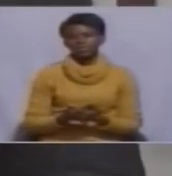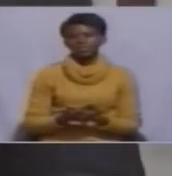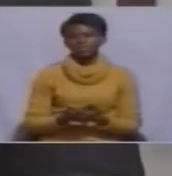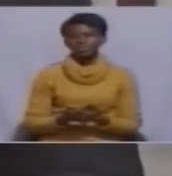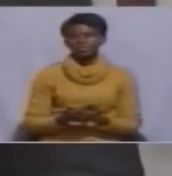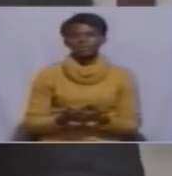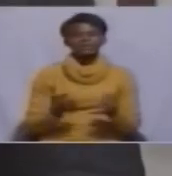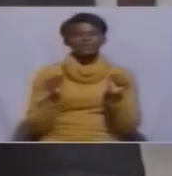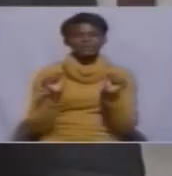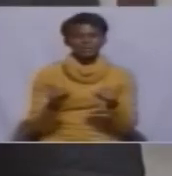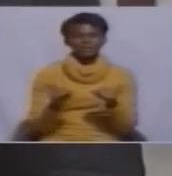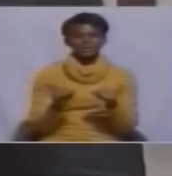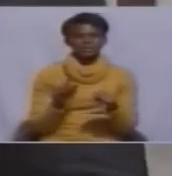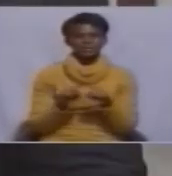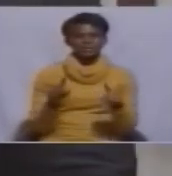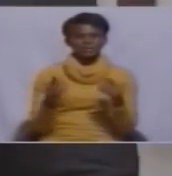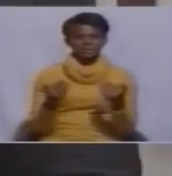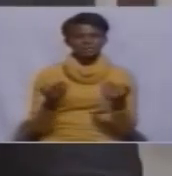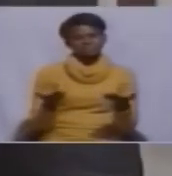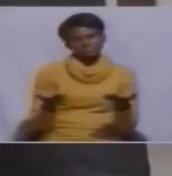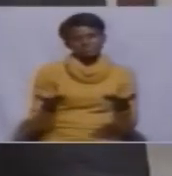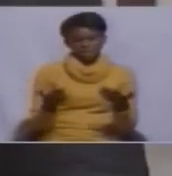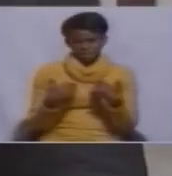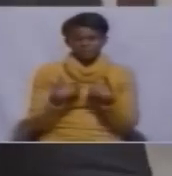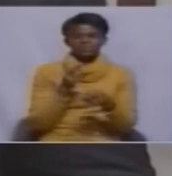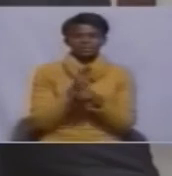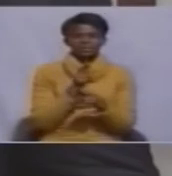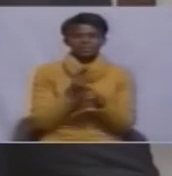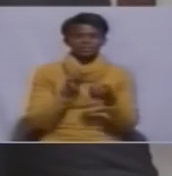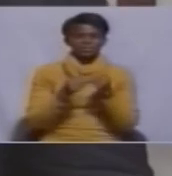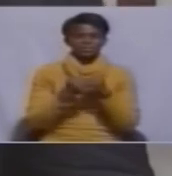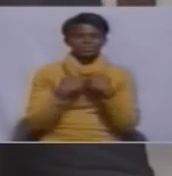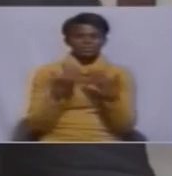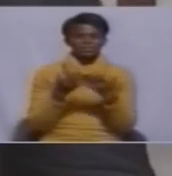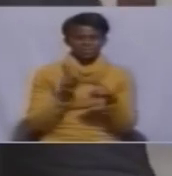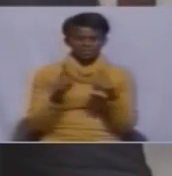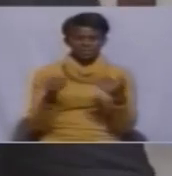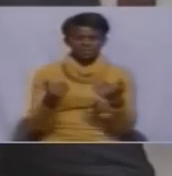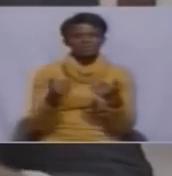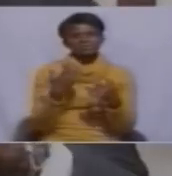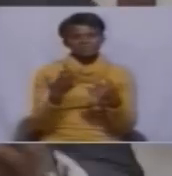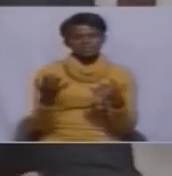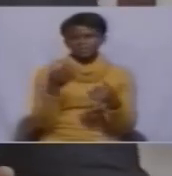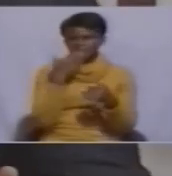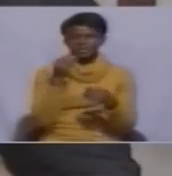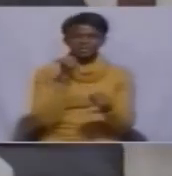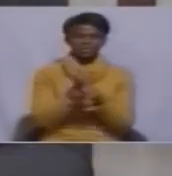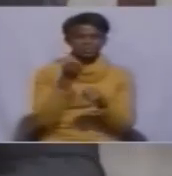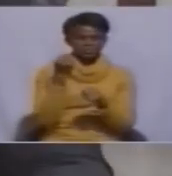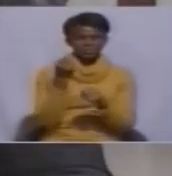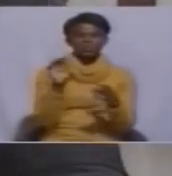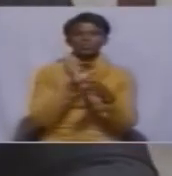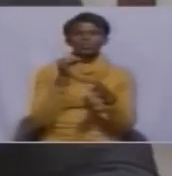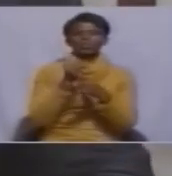Possibly, if, but again, yeah, there's no problem with that. But basically, that's the issue. It's supposed to be grade 12 or an